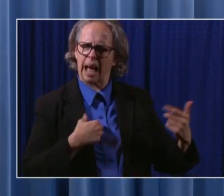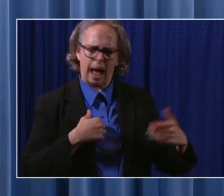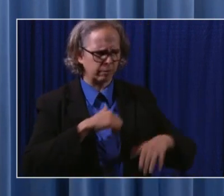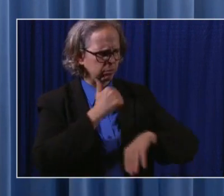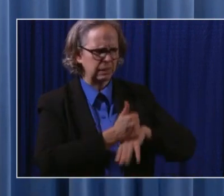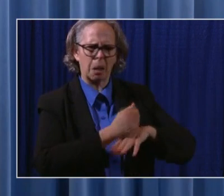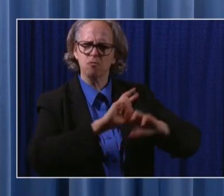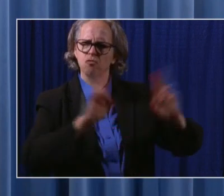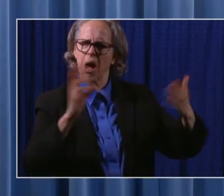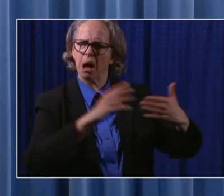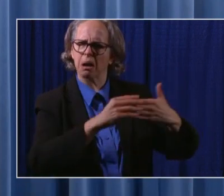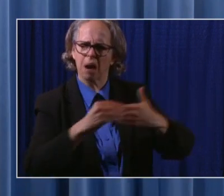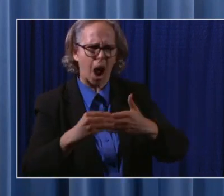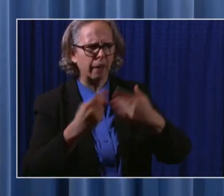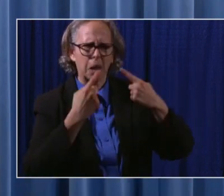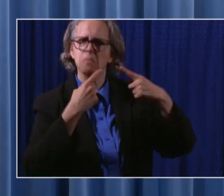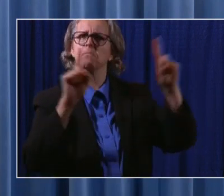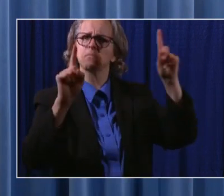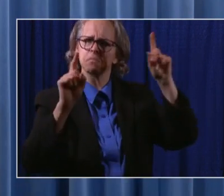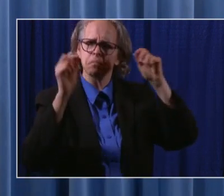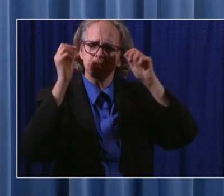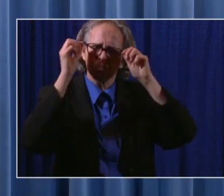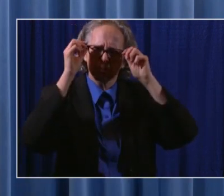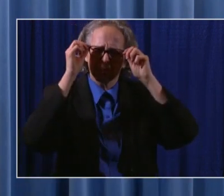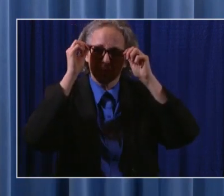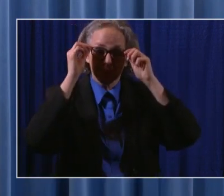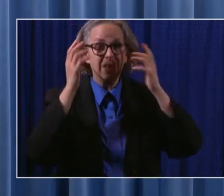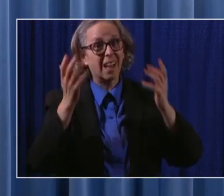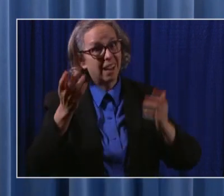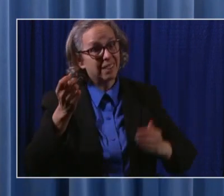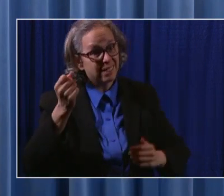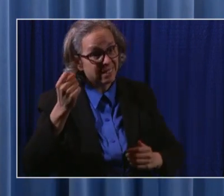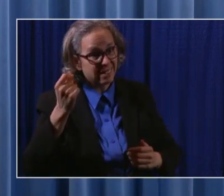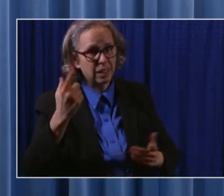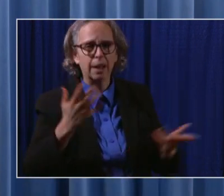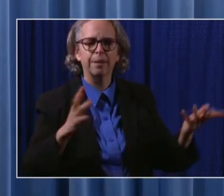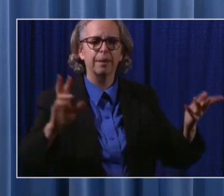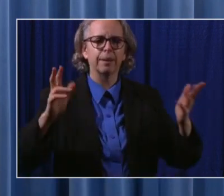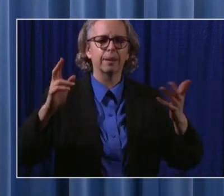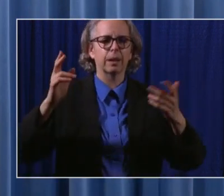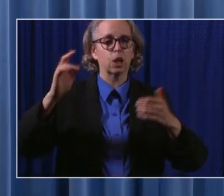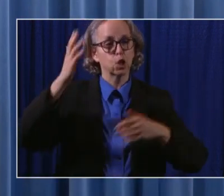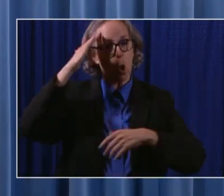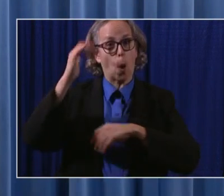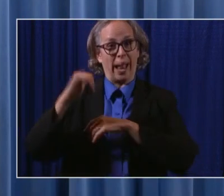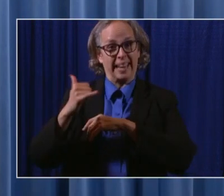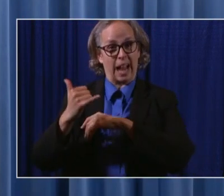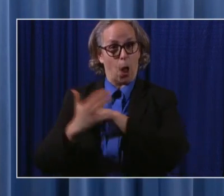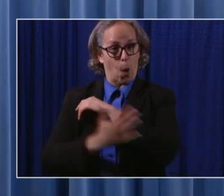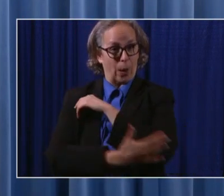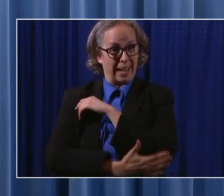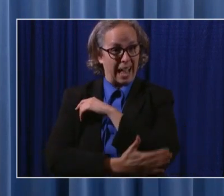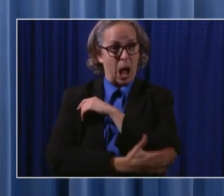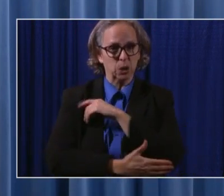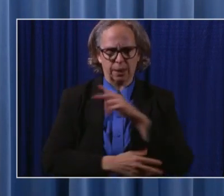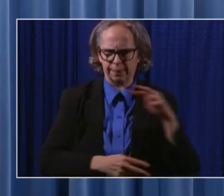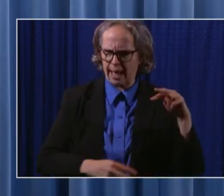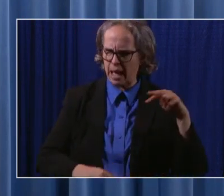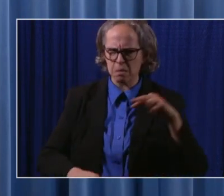that in some of our counties, what they call our yellow counties, you know, their recommendation would be to shut bars